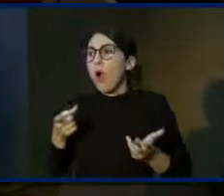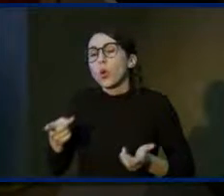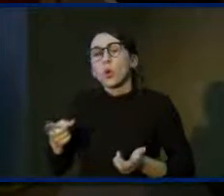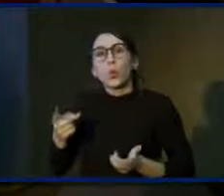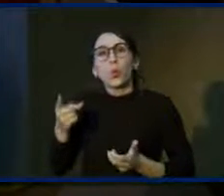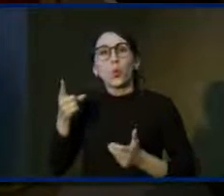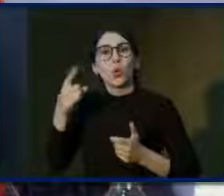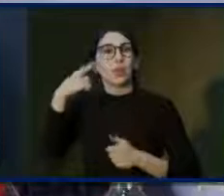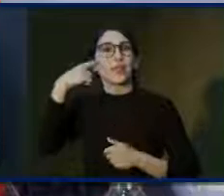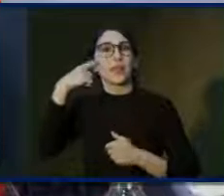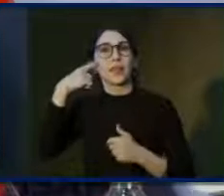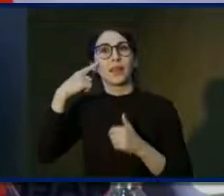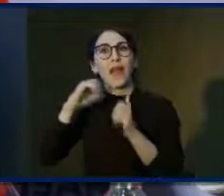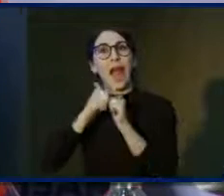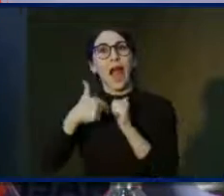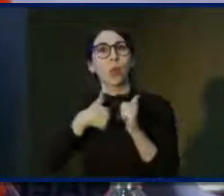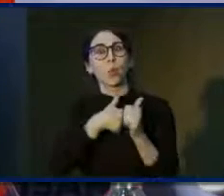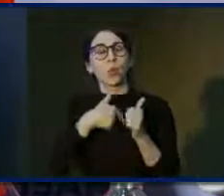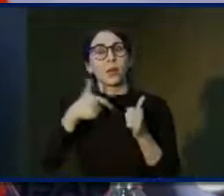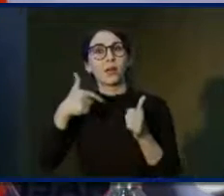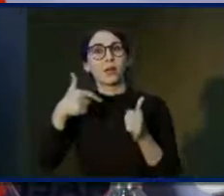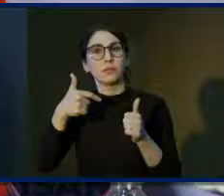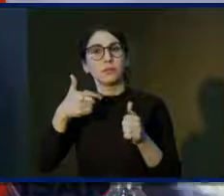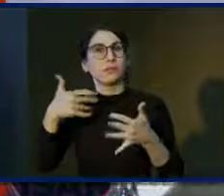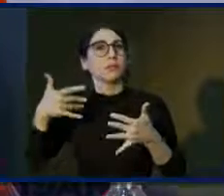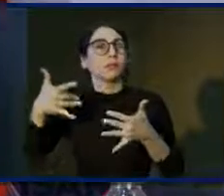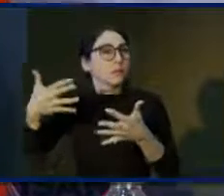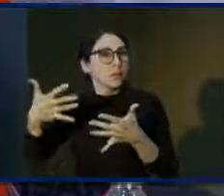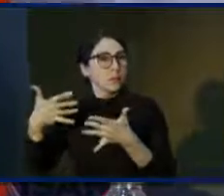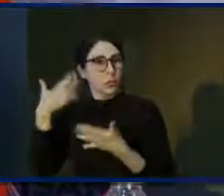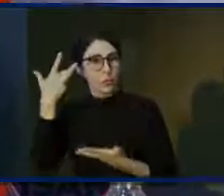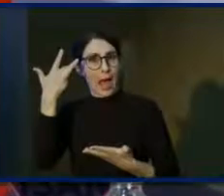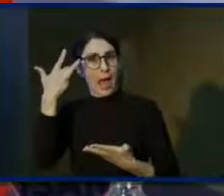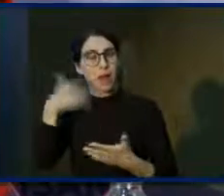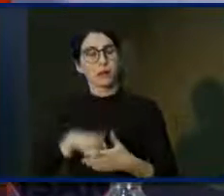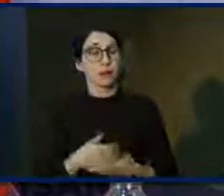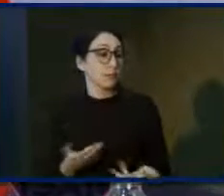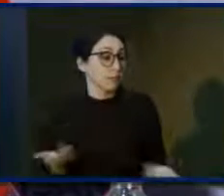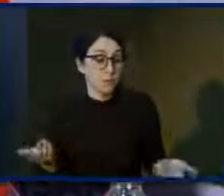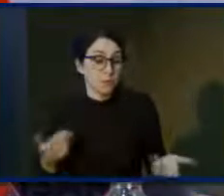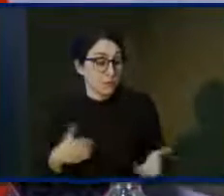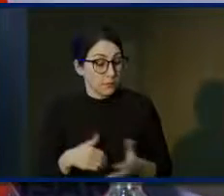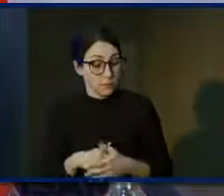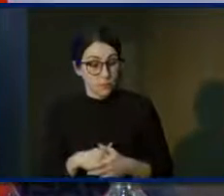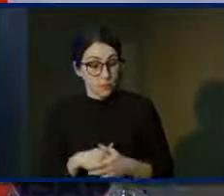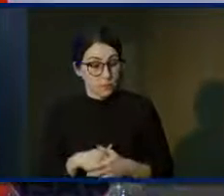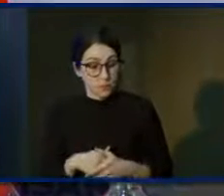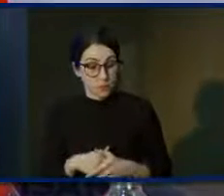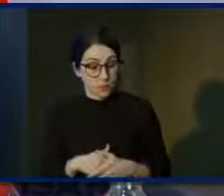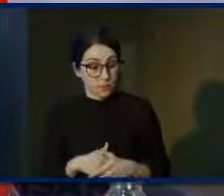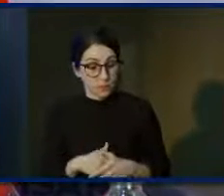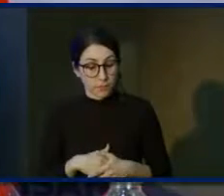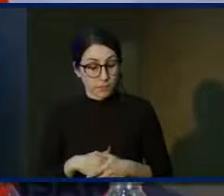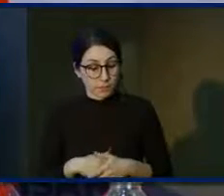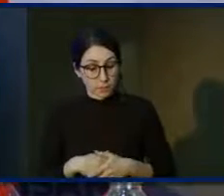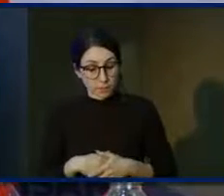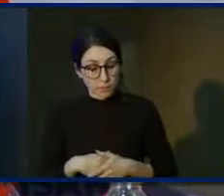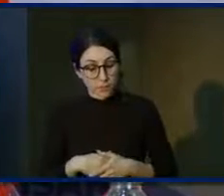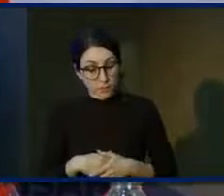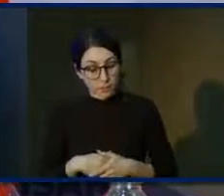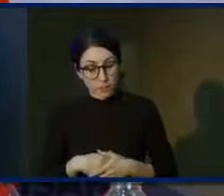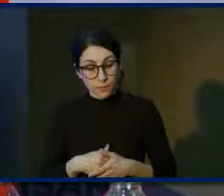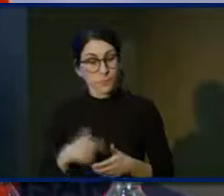fight? Well, I don't know. The doors, you know, I came along with the understanding too